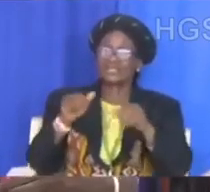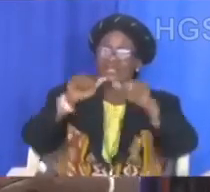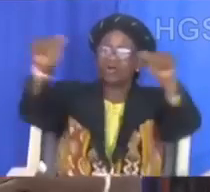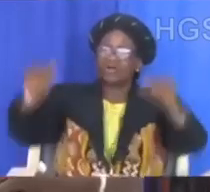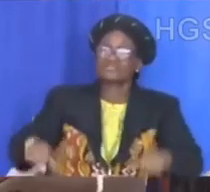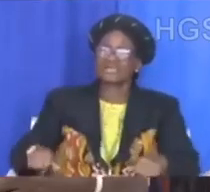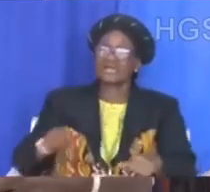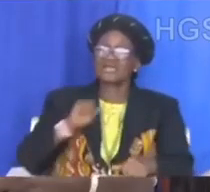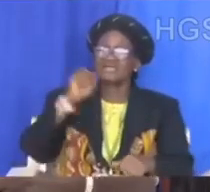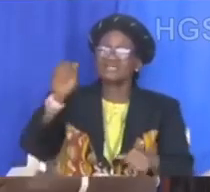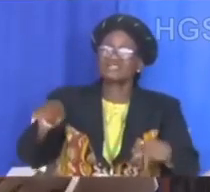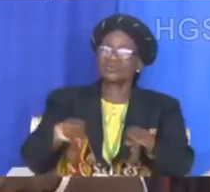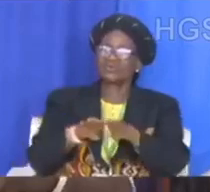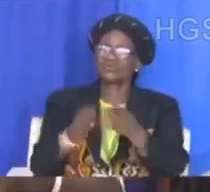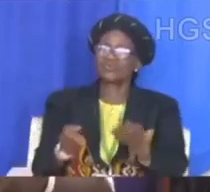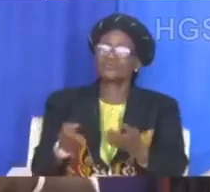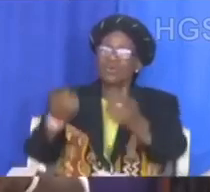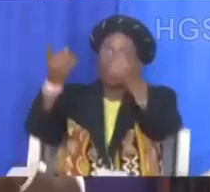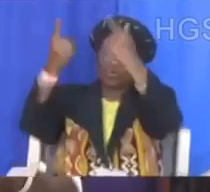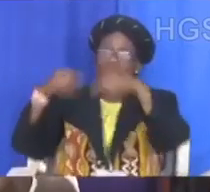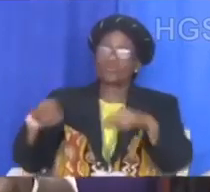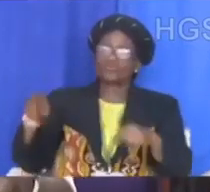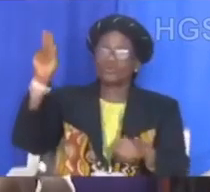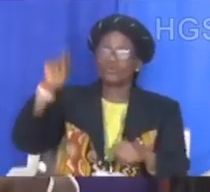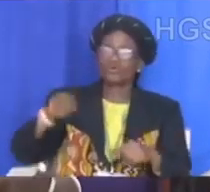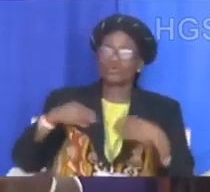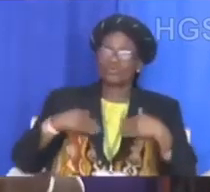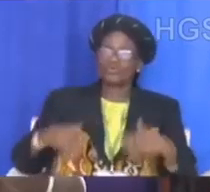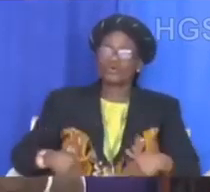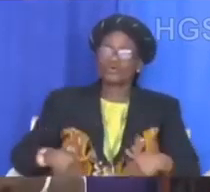come. Nobody's going to stop you. You pray till you are satisfied, and then you can.